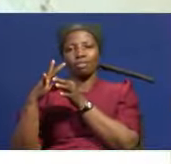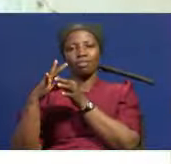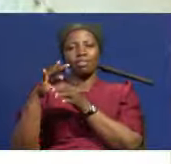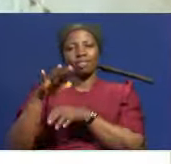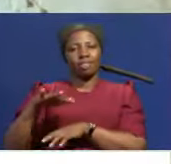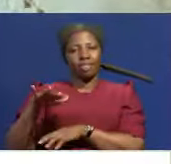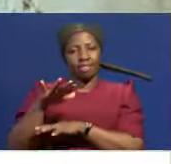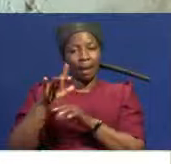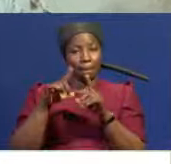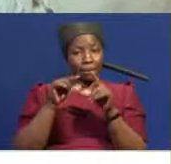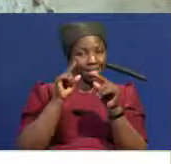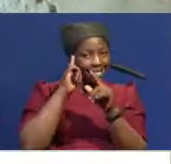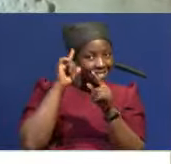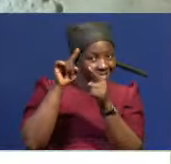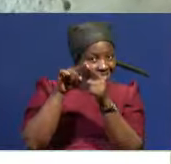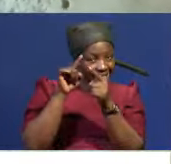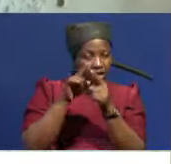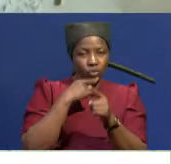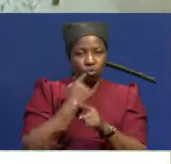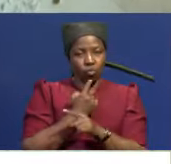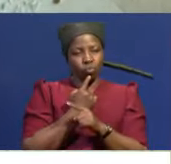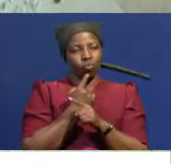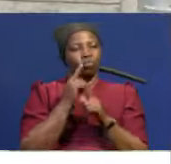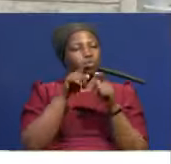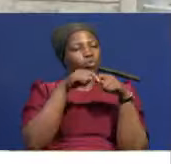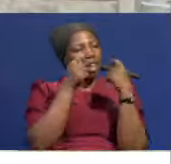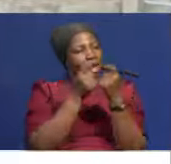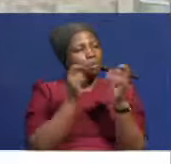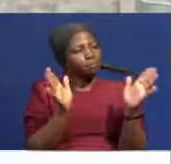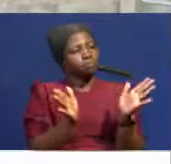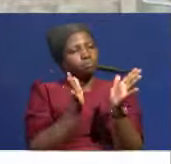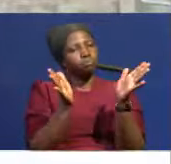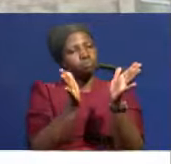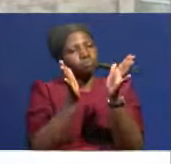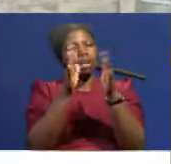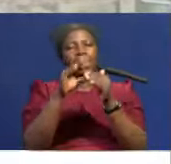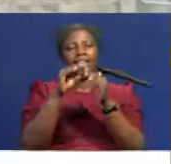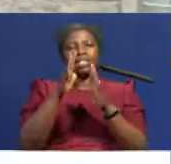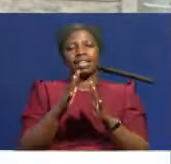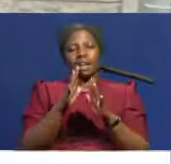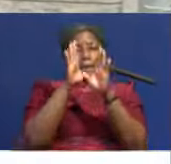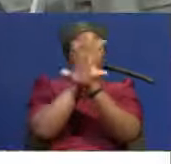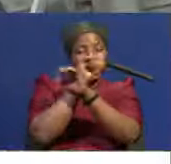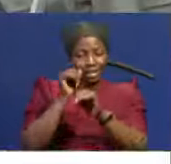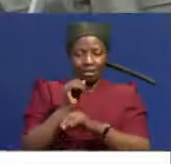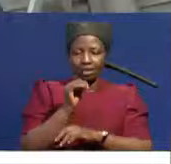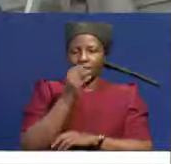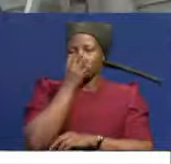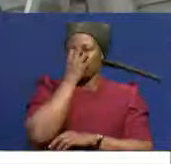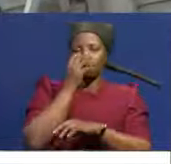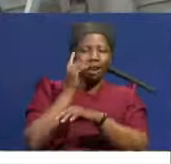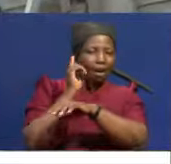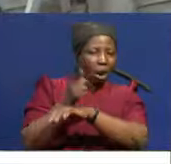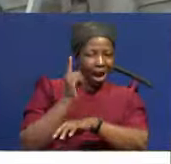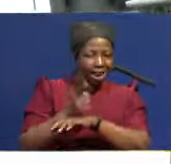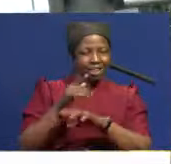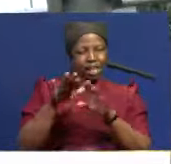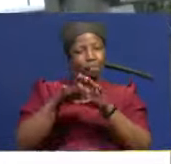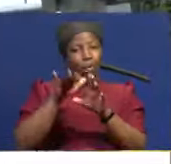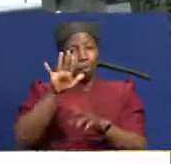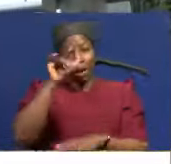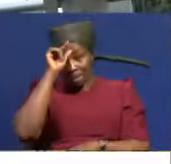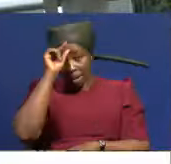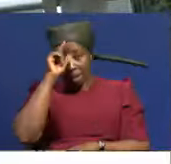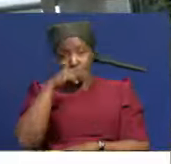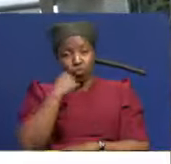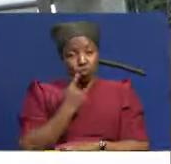seemingly targeting leaders believed to be fueling tribal politics, President Ruto was quick to sound a warning to members of his administration, keen on